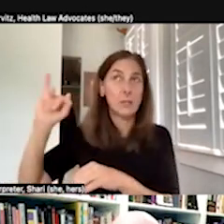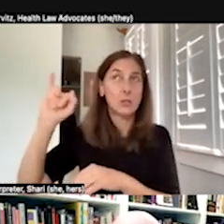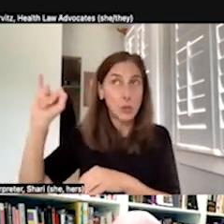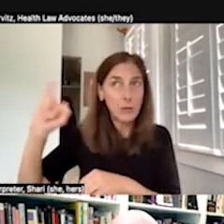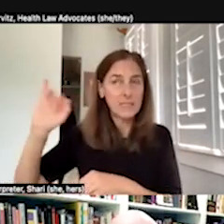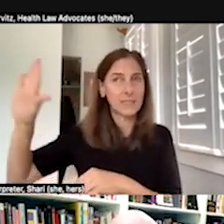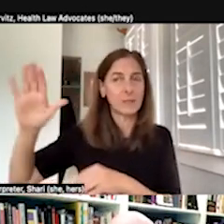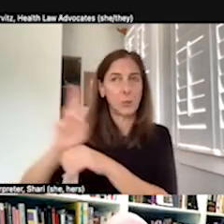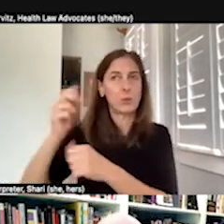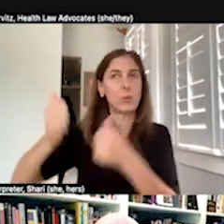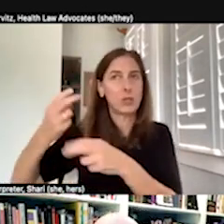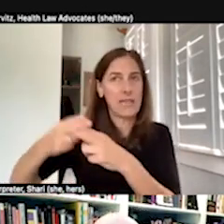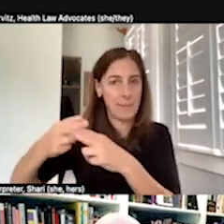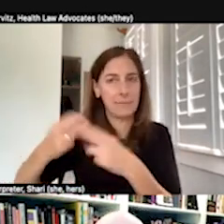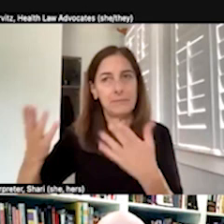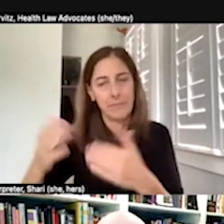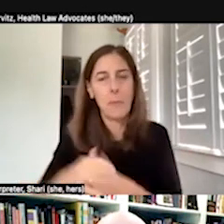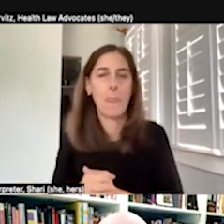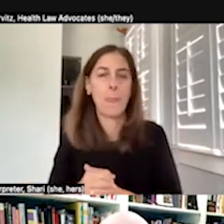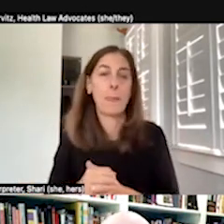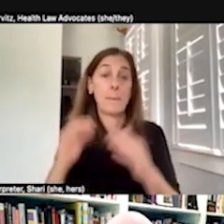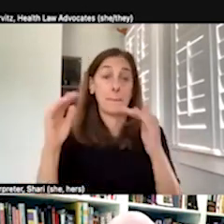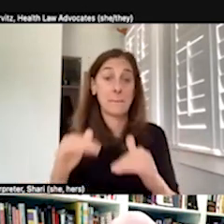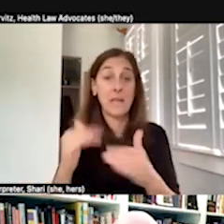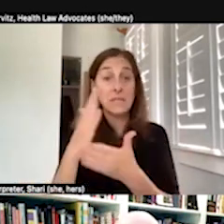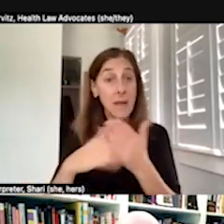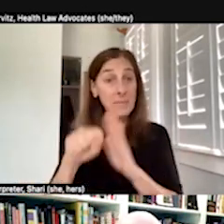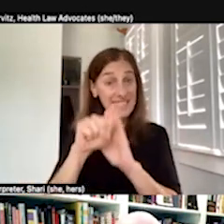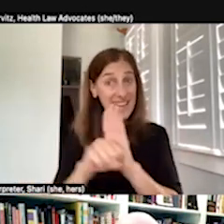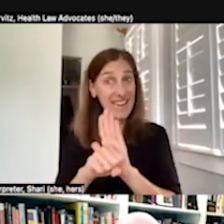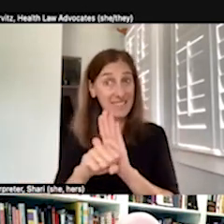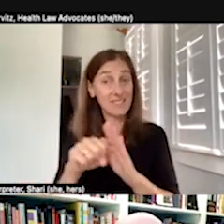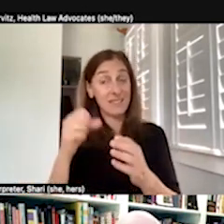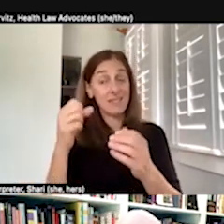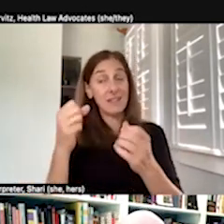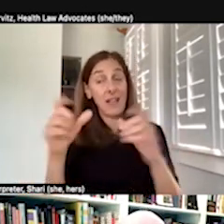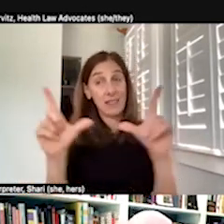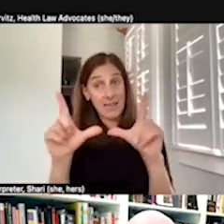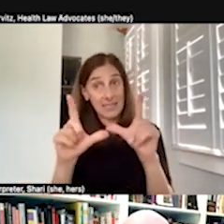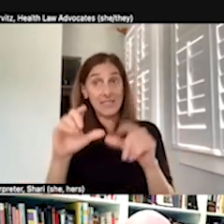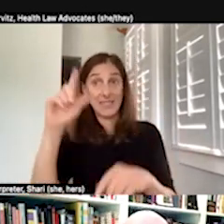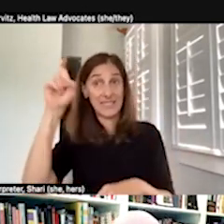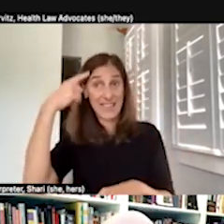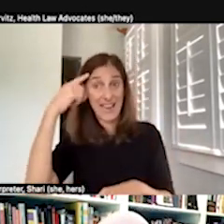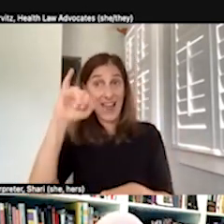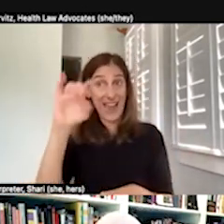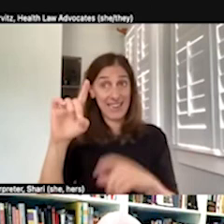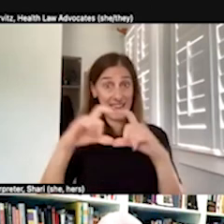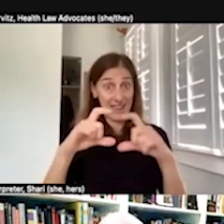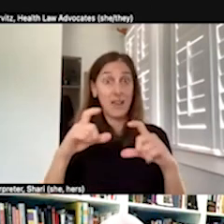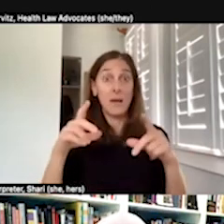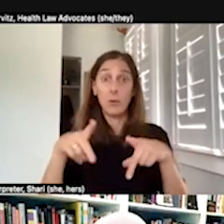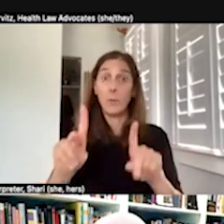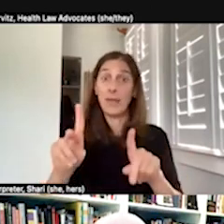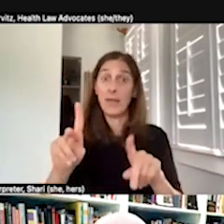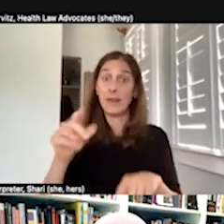of the other, I think 13 other states that have X gender marker available on state identification. Great. I have an X gender marker on my